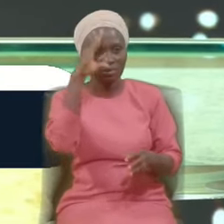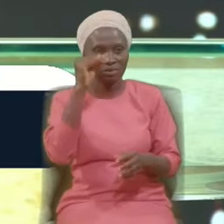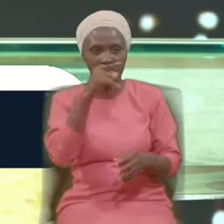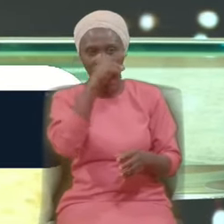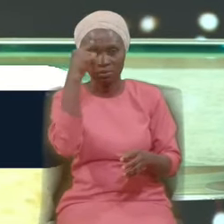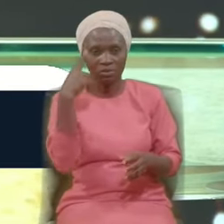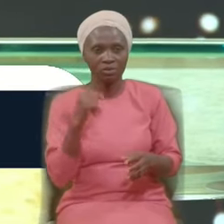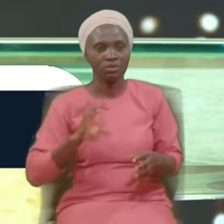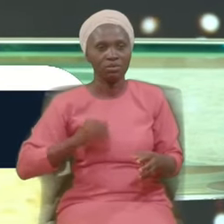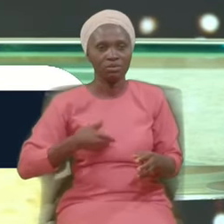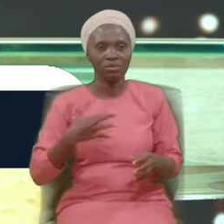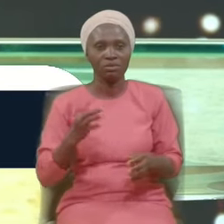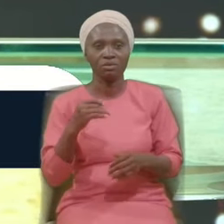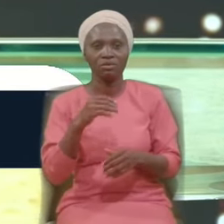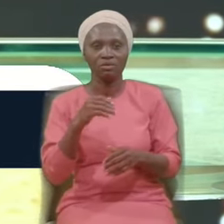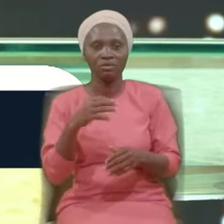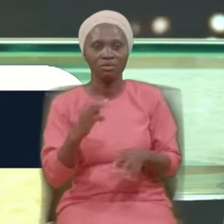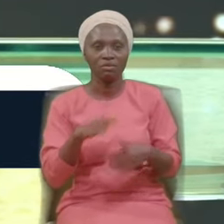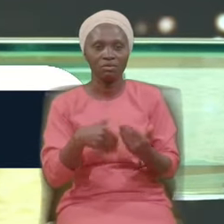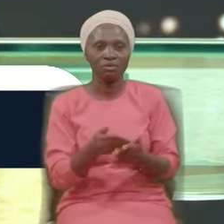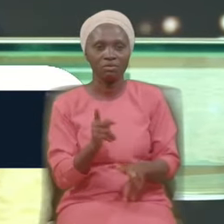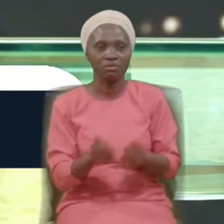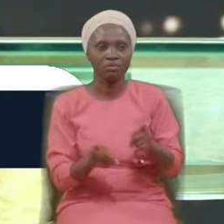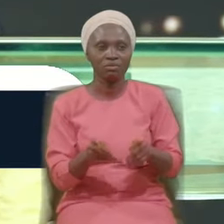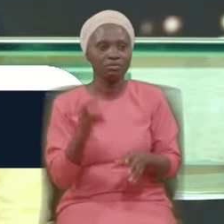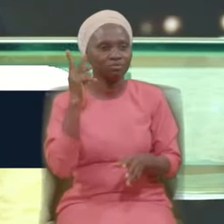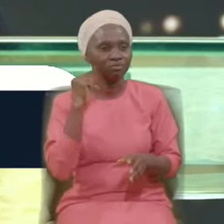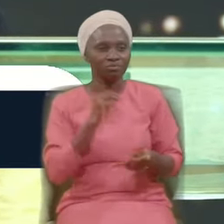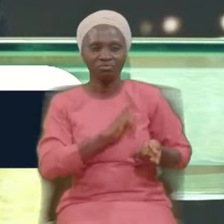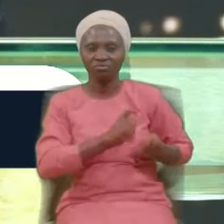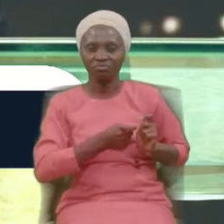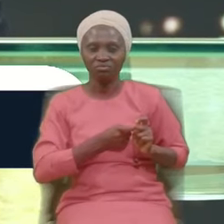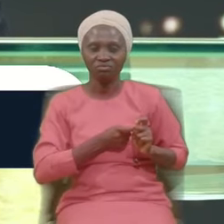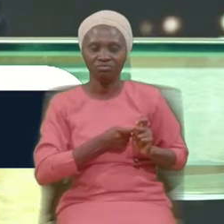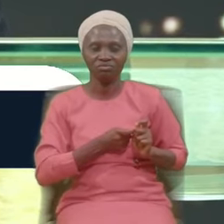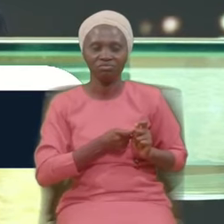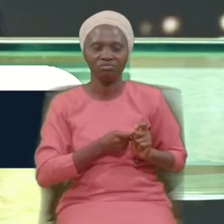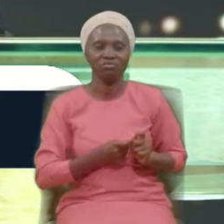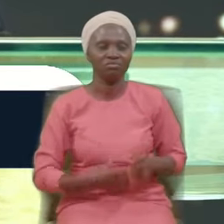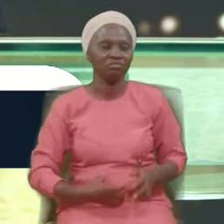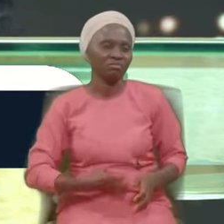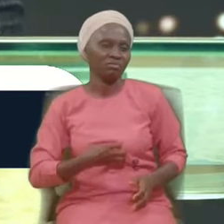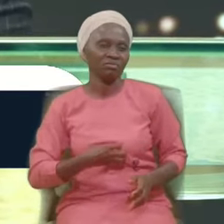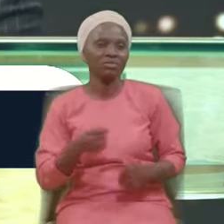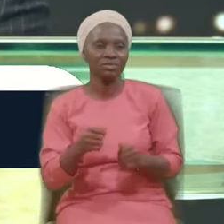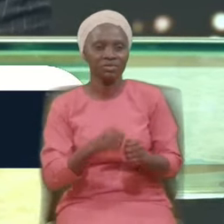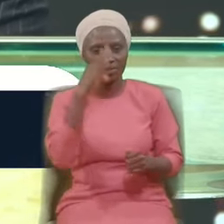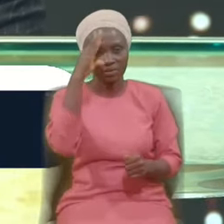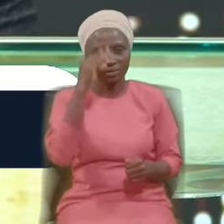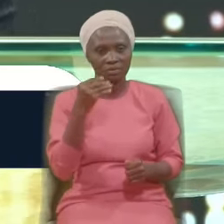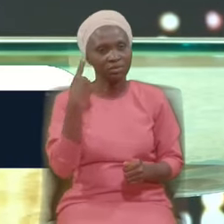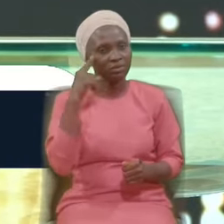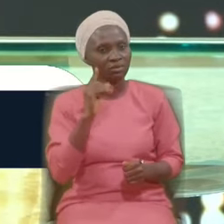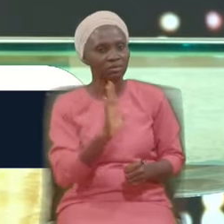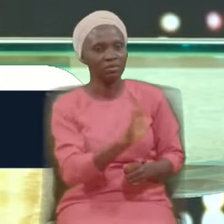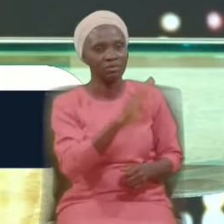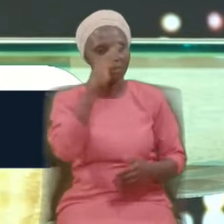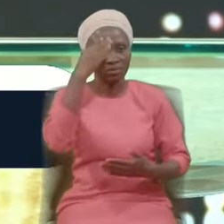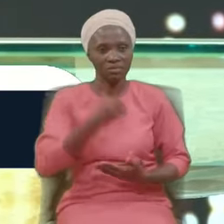every man for his sons and for his daughters. But David